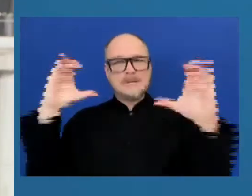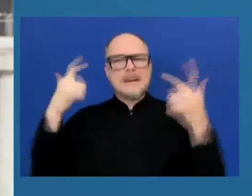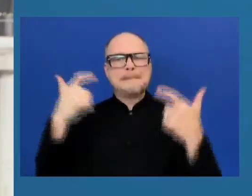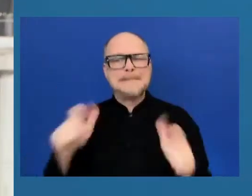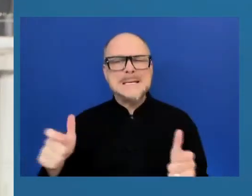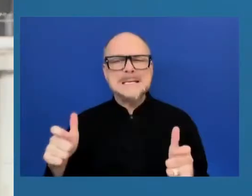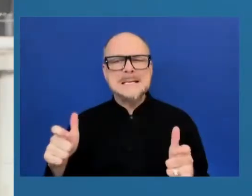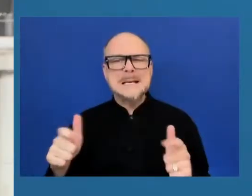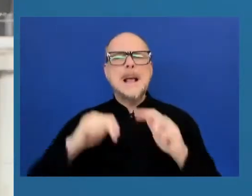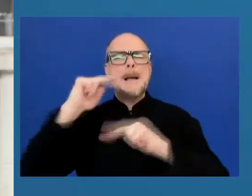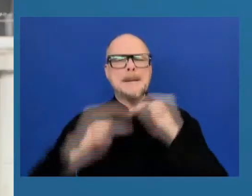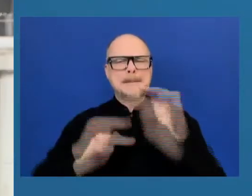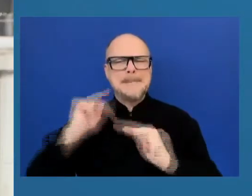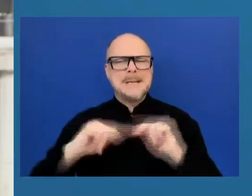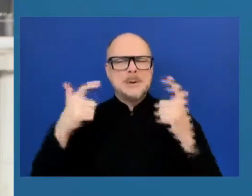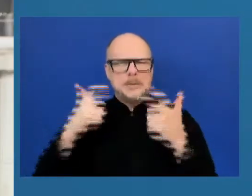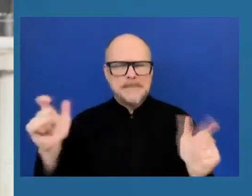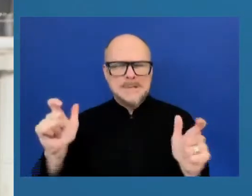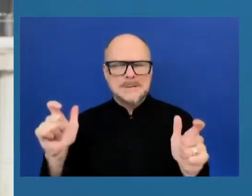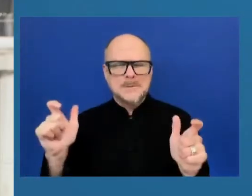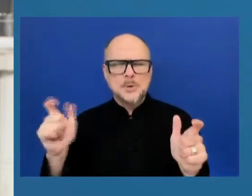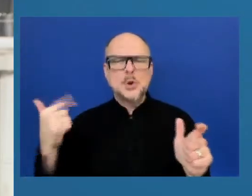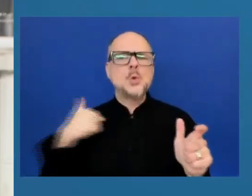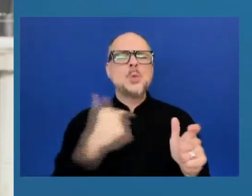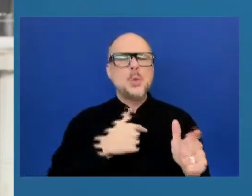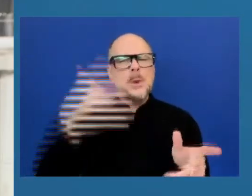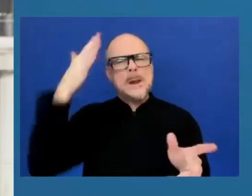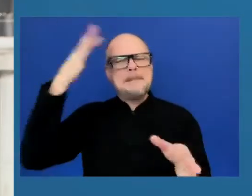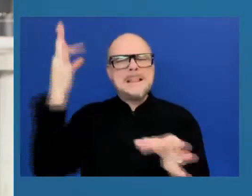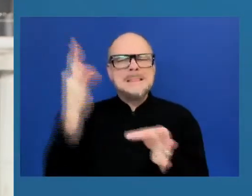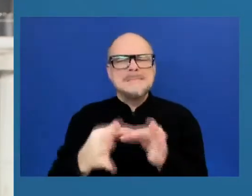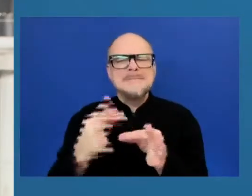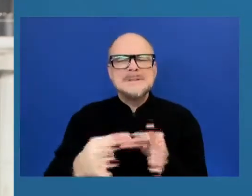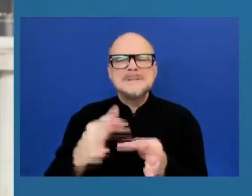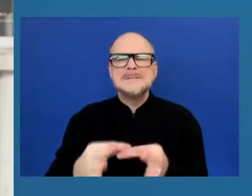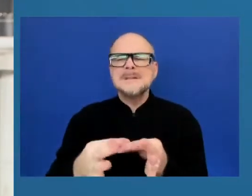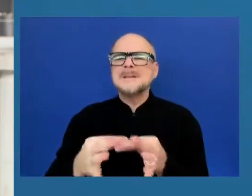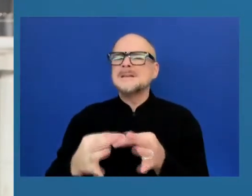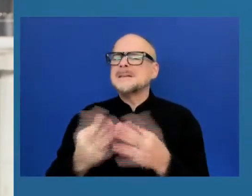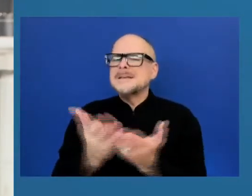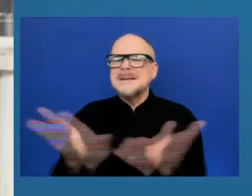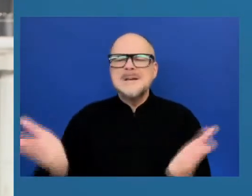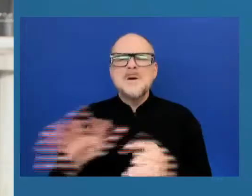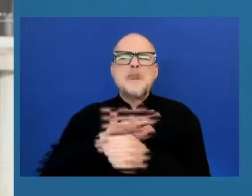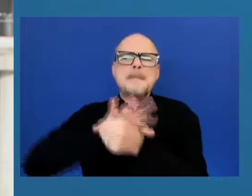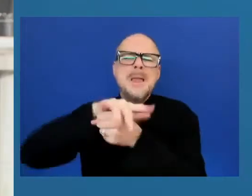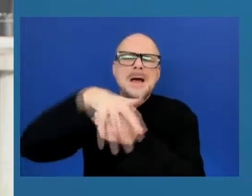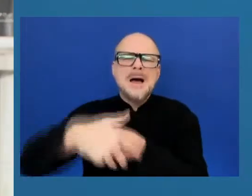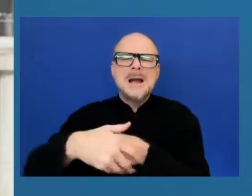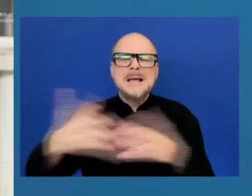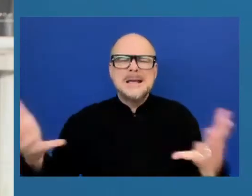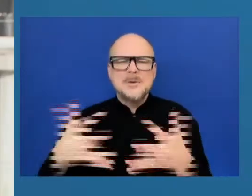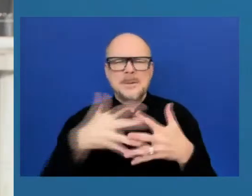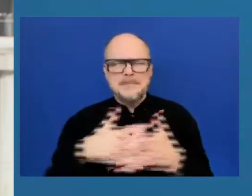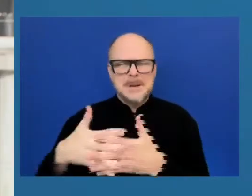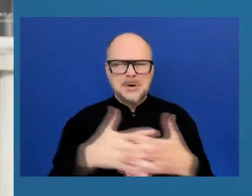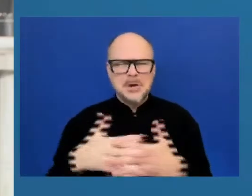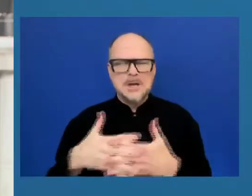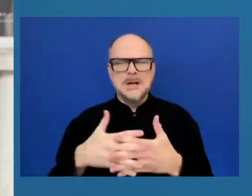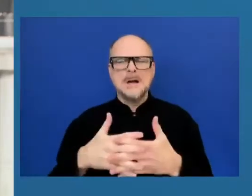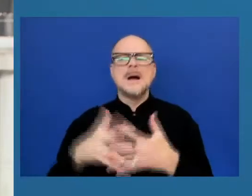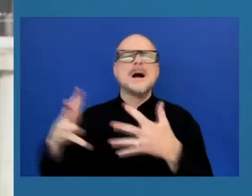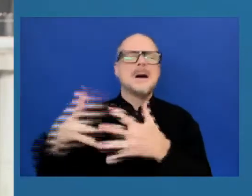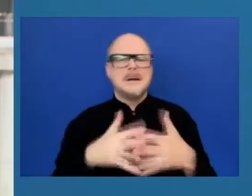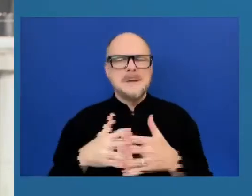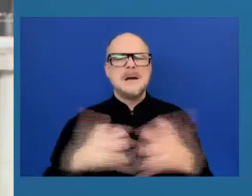philosophy of abundance. There's a lot of books and podcasts and conversation about abundance. That's what we do every single day.